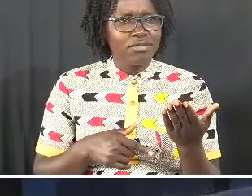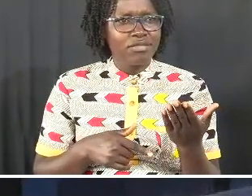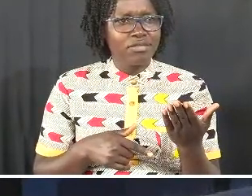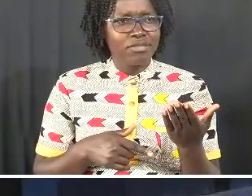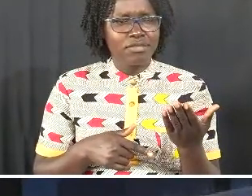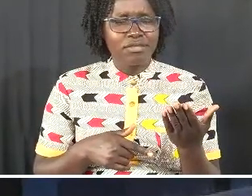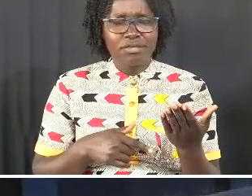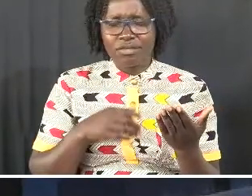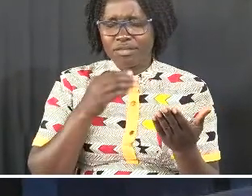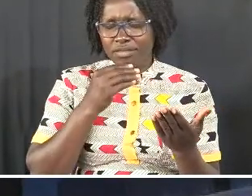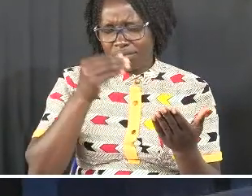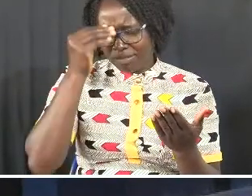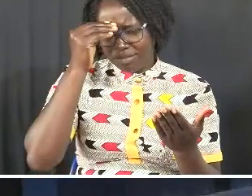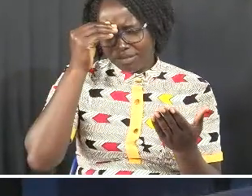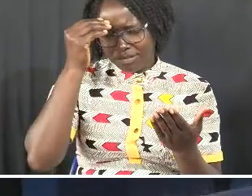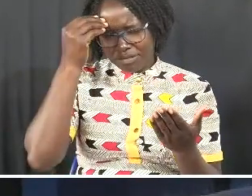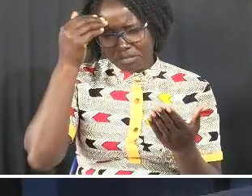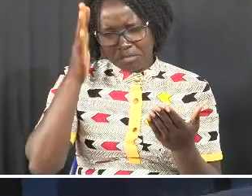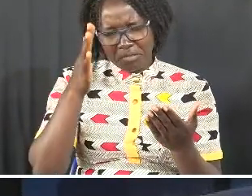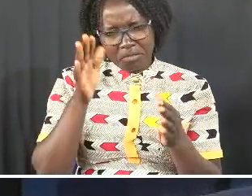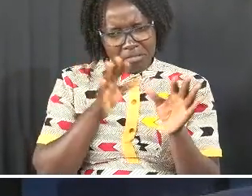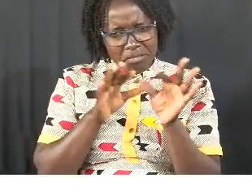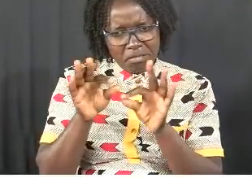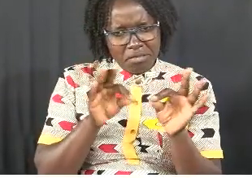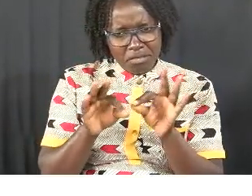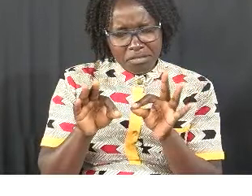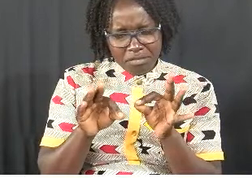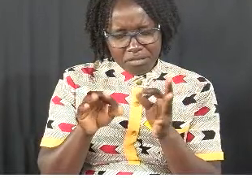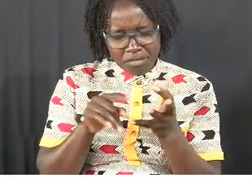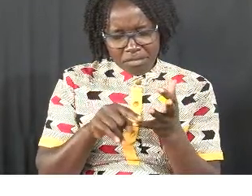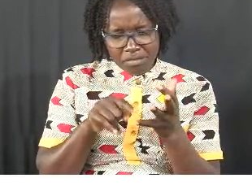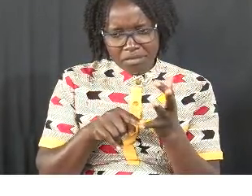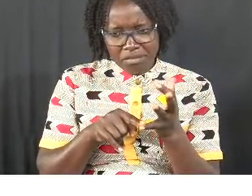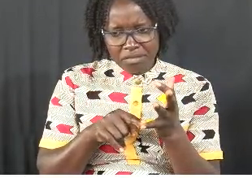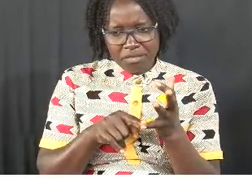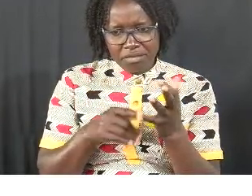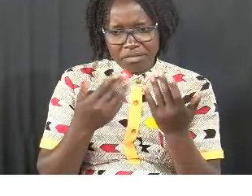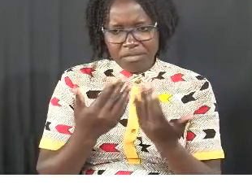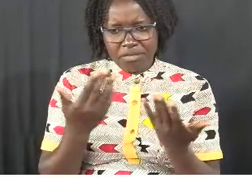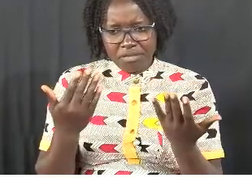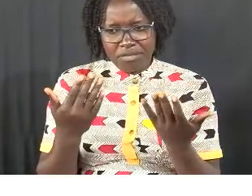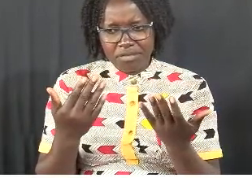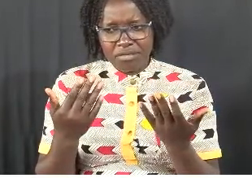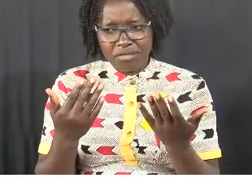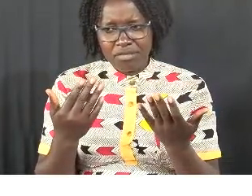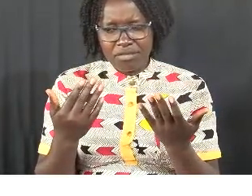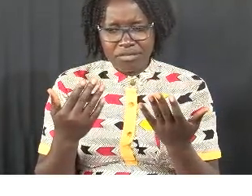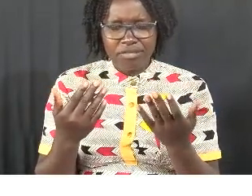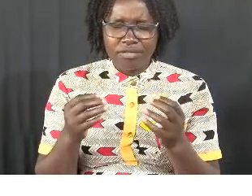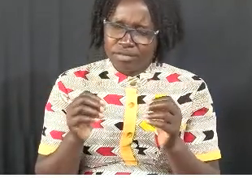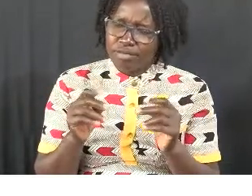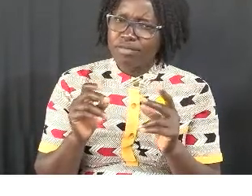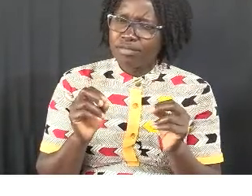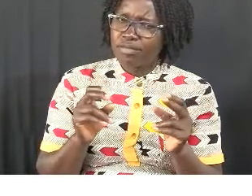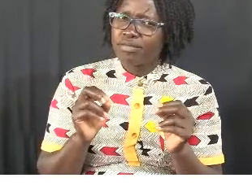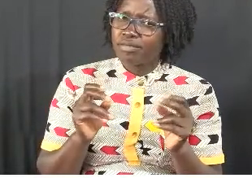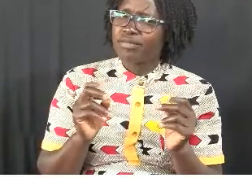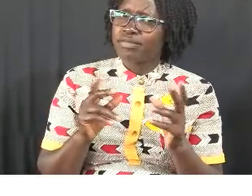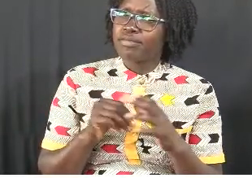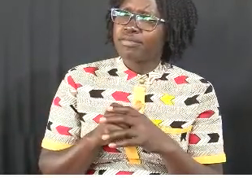Nilijifanya sijui, sasa nielezwe. Said, it's made of pigs. Ah, the hotel was not